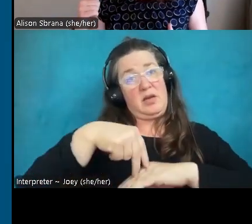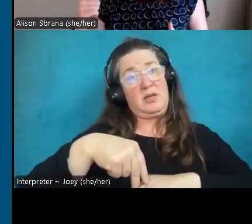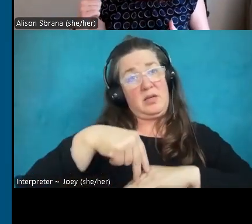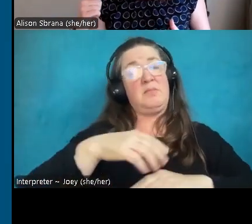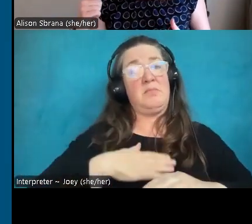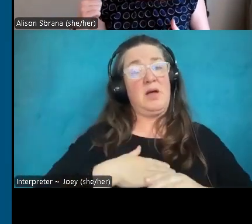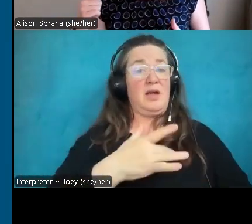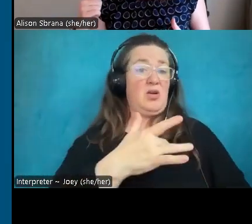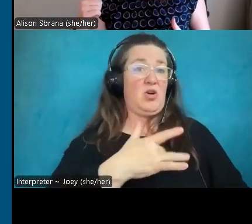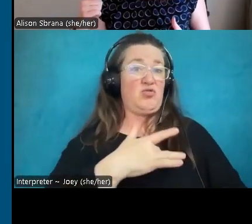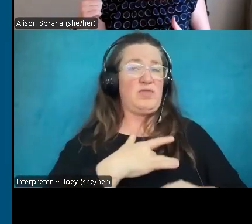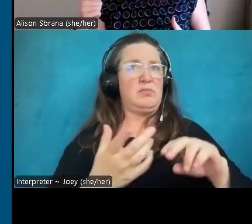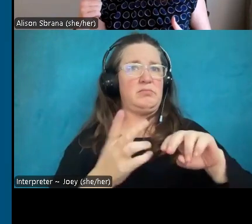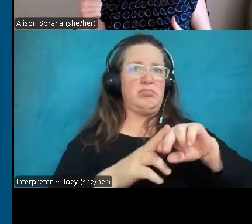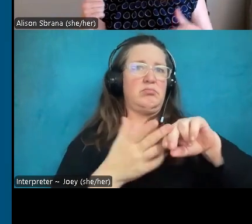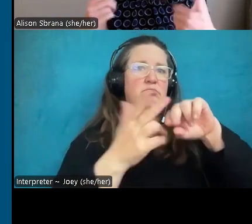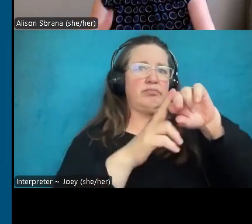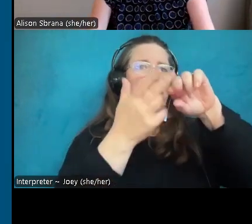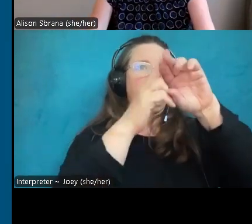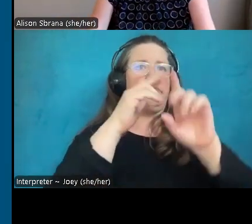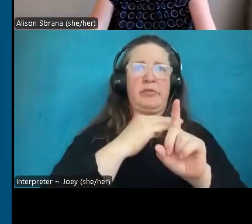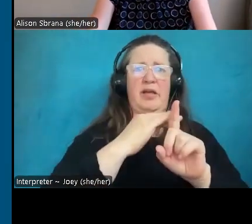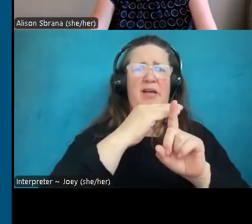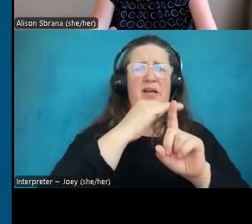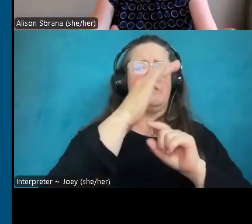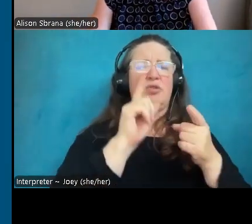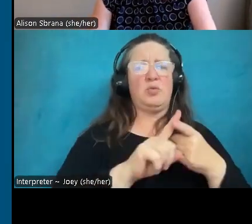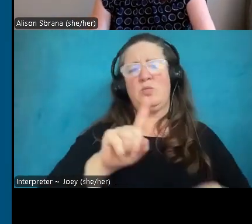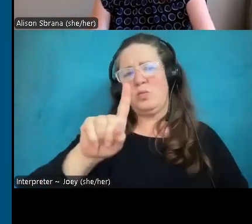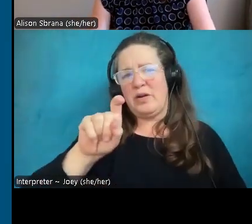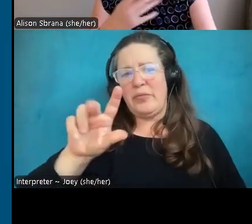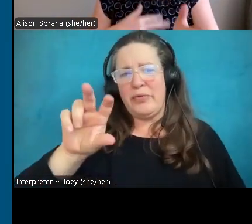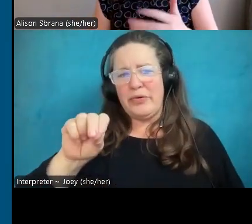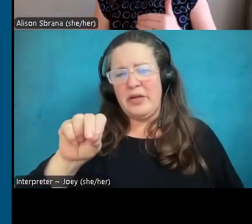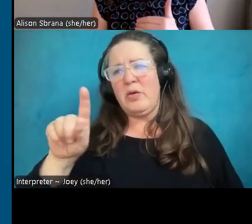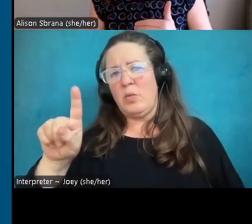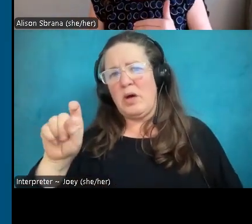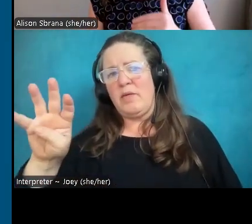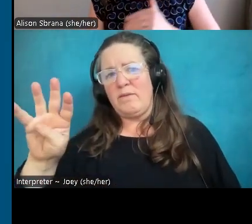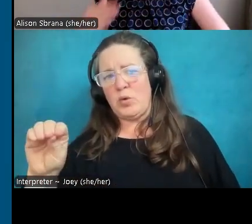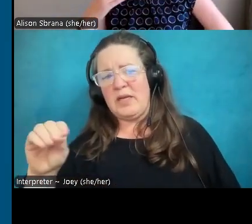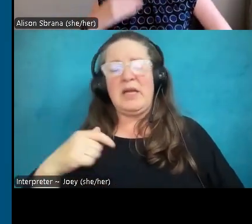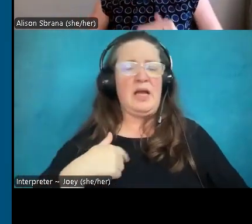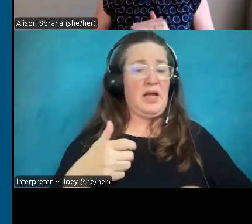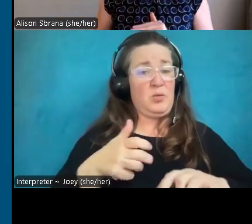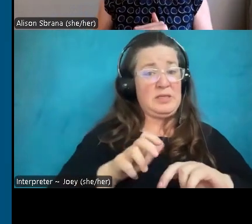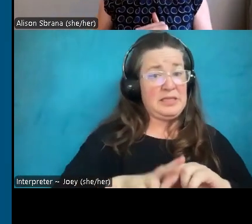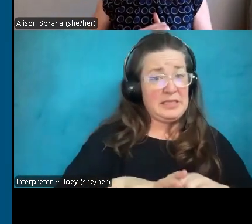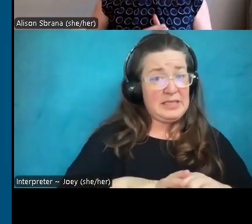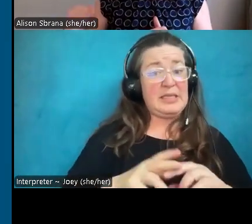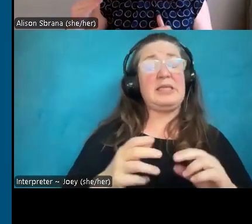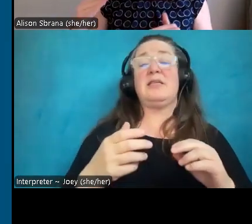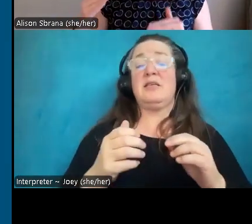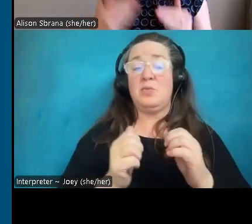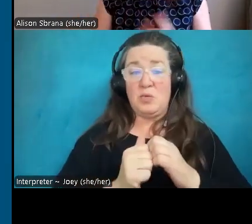140. And while playing pickleball, seated, granted with all of my meds and hydration